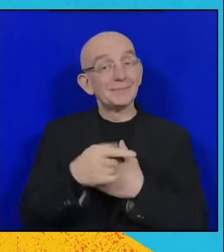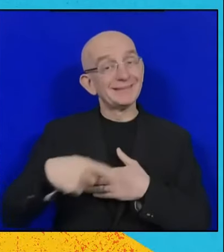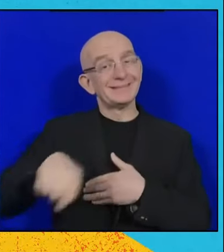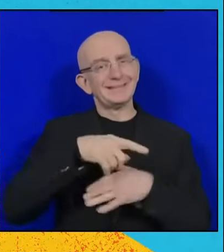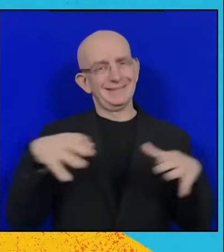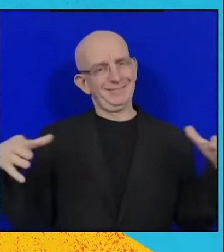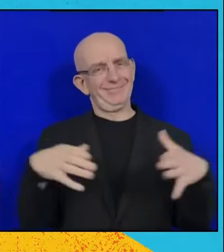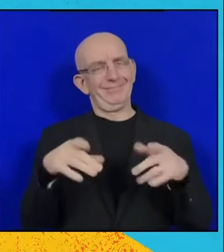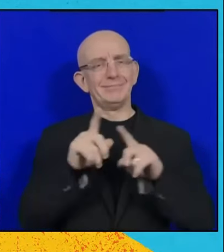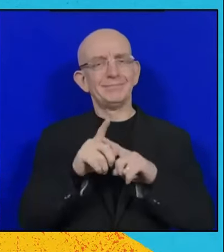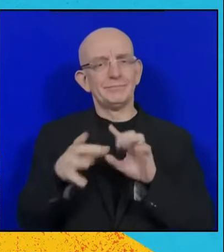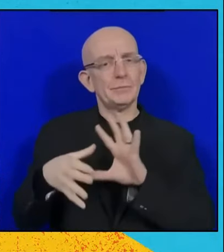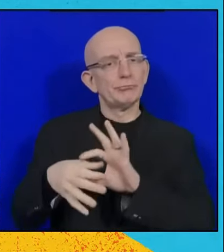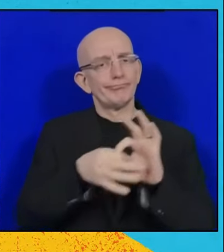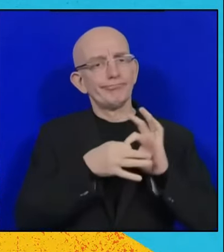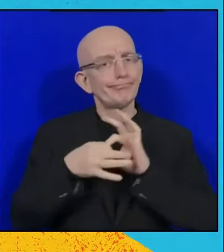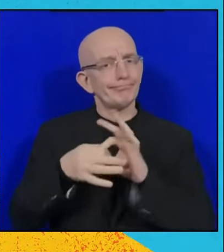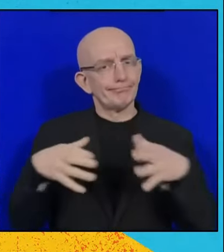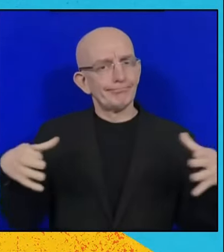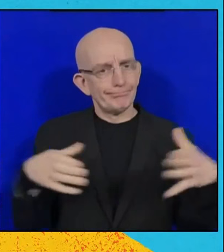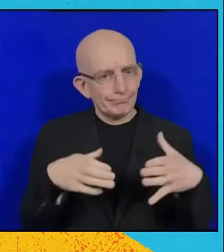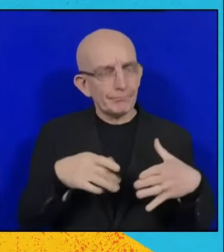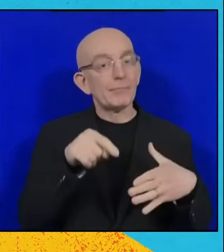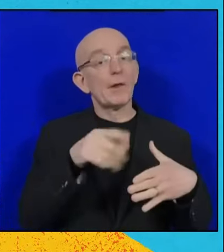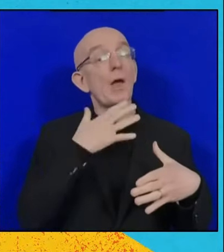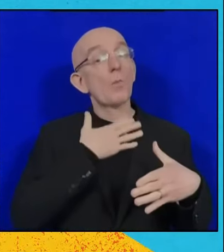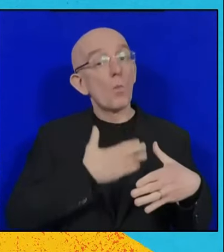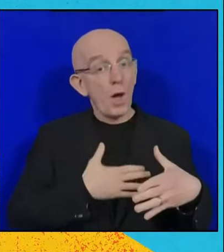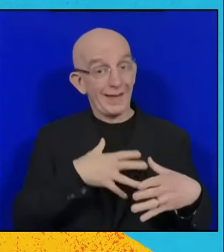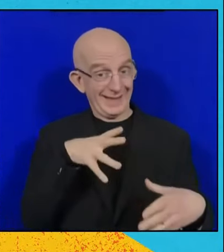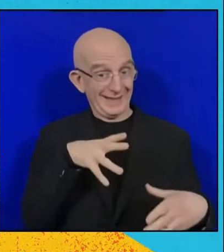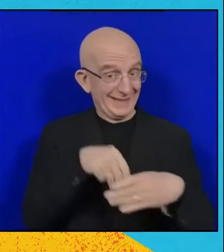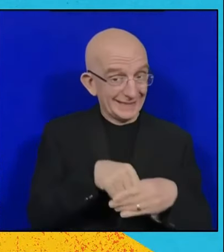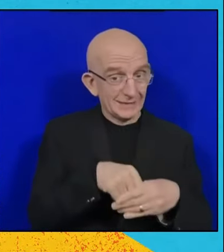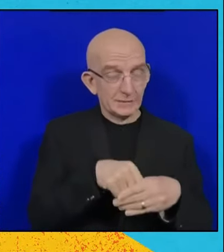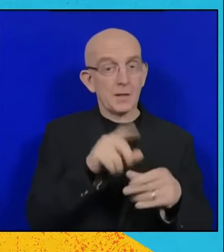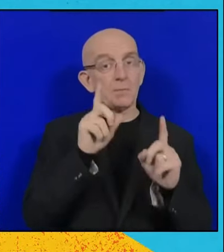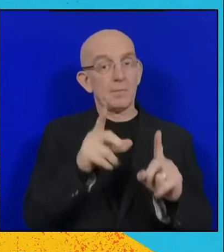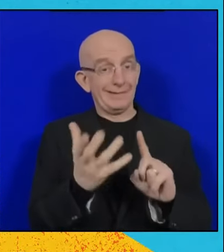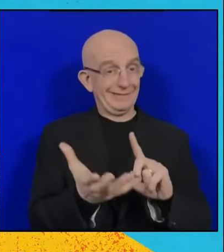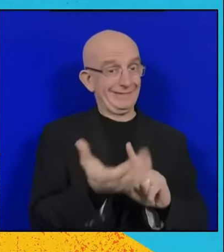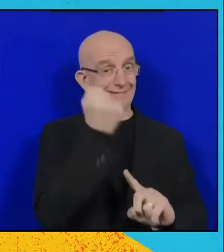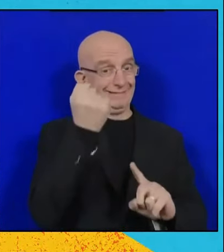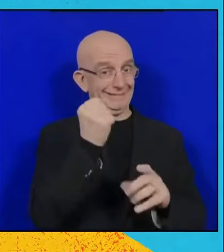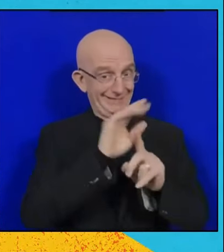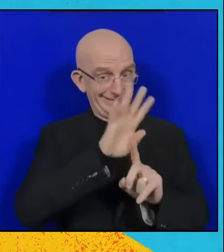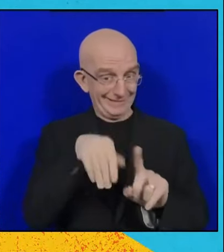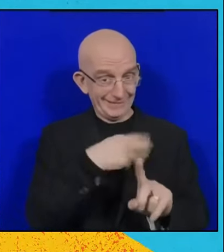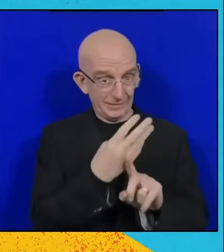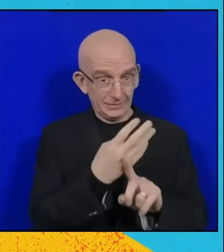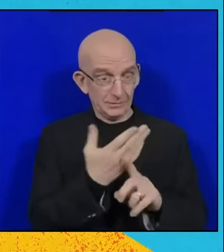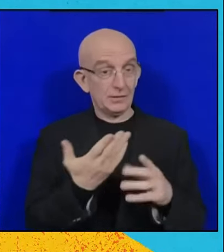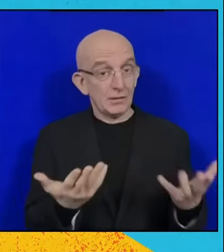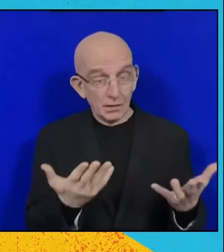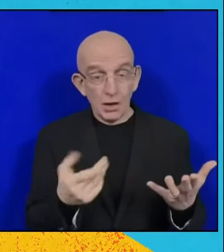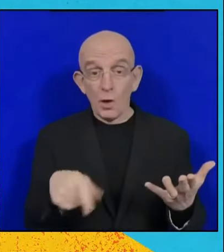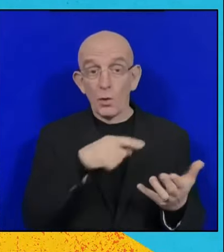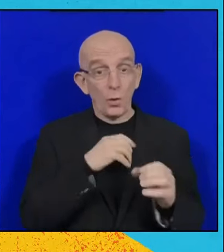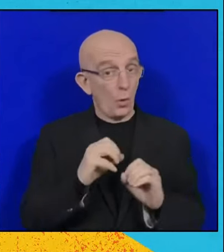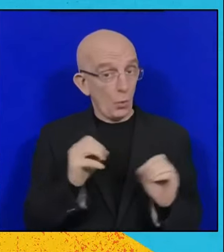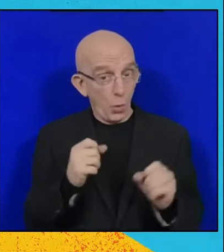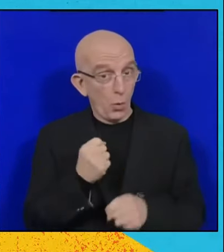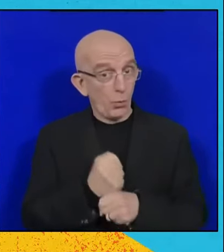have work, if we don't have education, if we don't have health for everyone, we are not doing our best, and